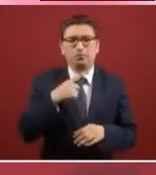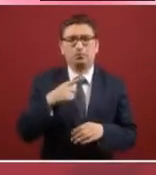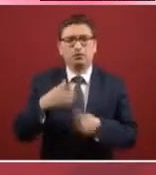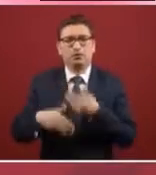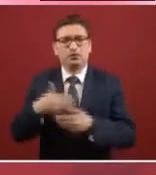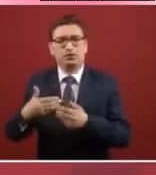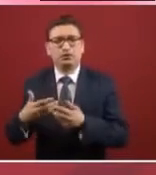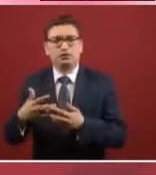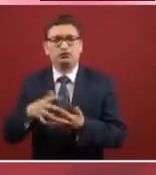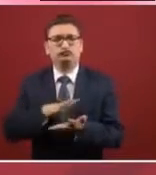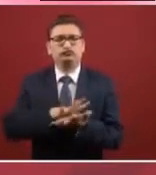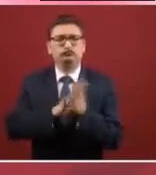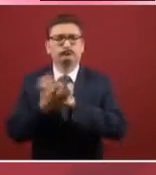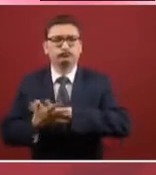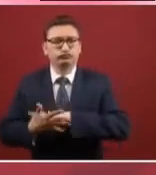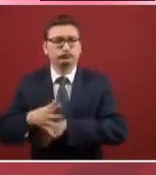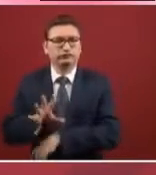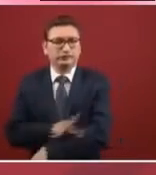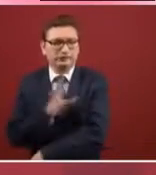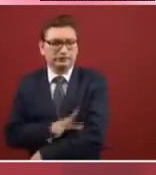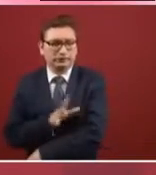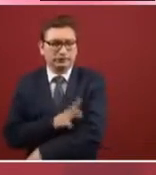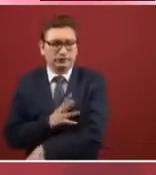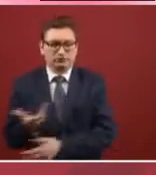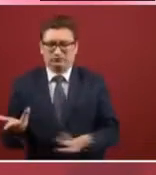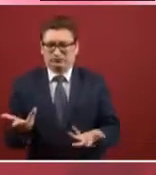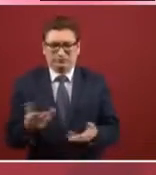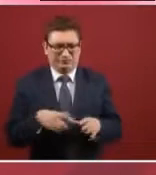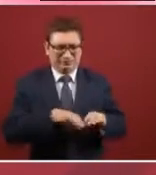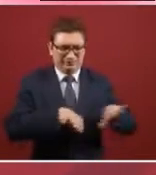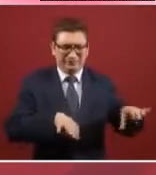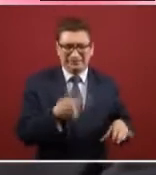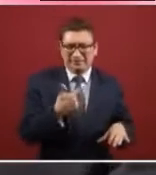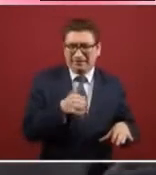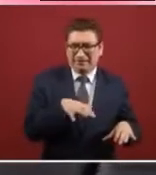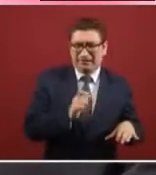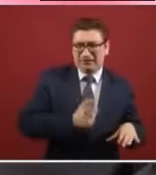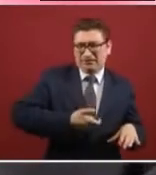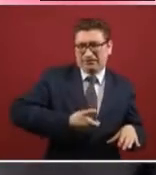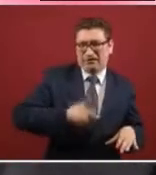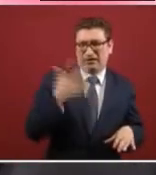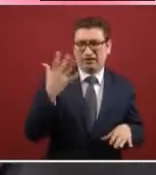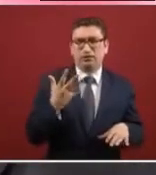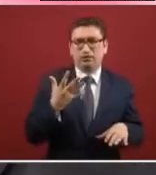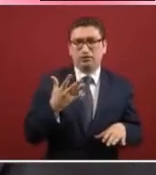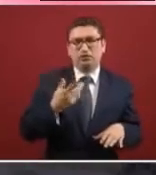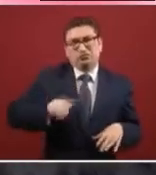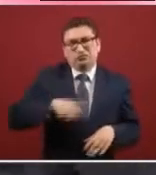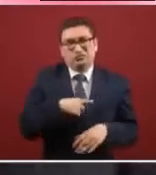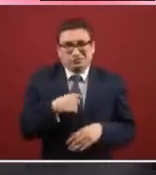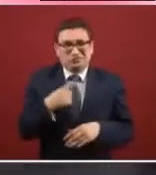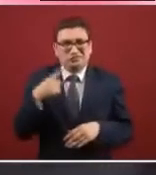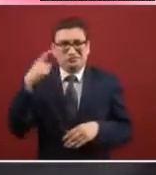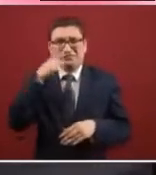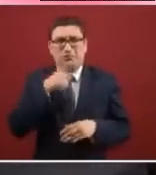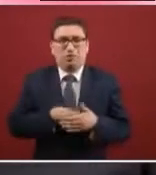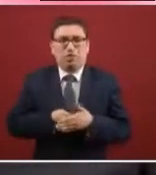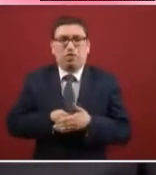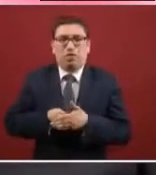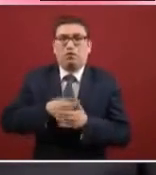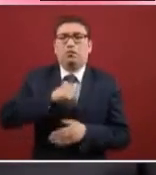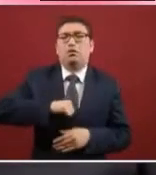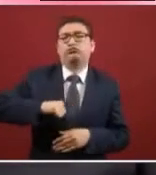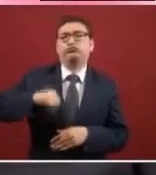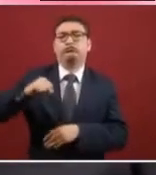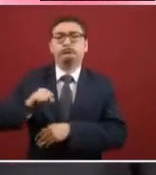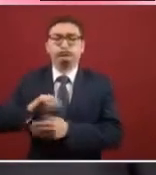energía eléctrica, to use to generate electricity, so we're going to have constant pressure tarifas, to increase